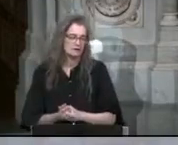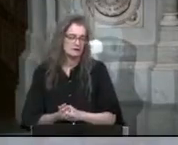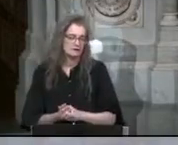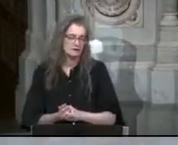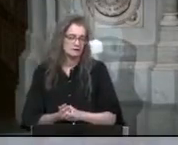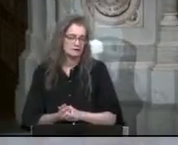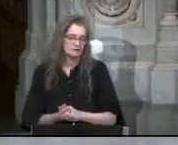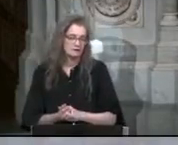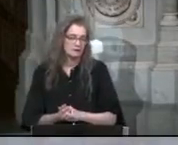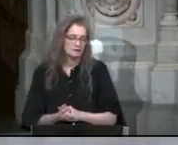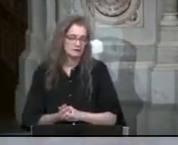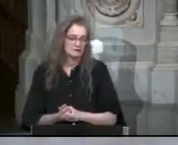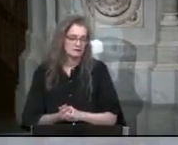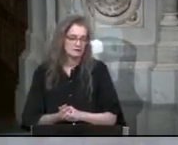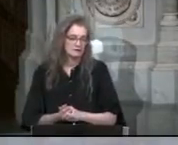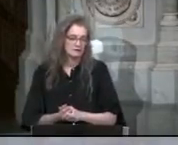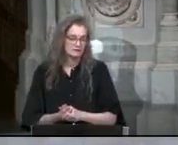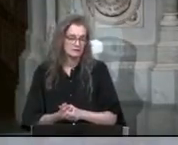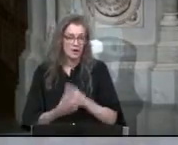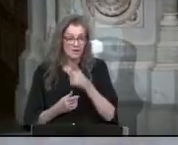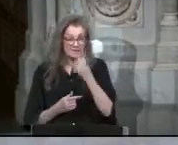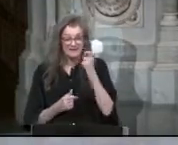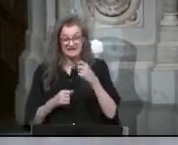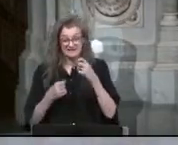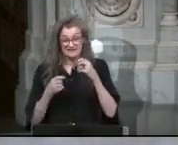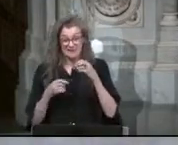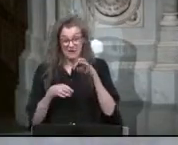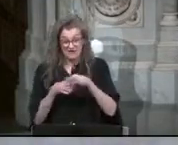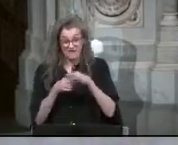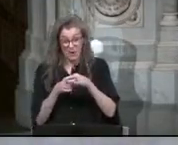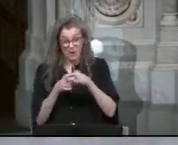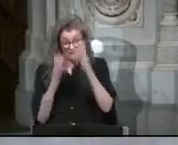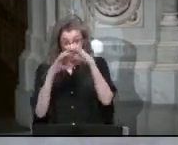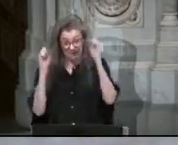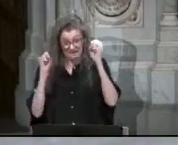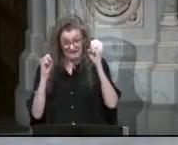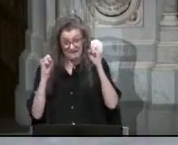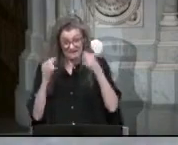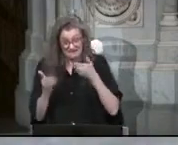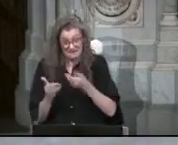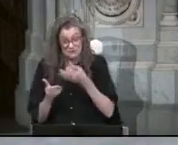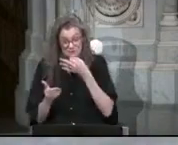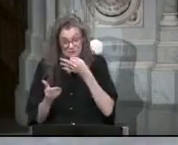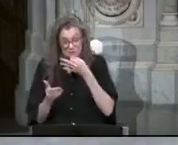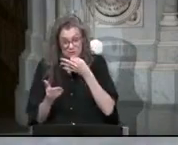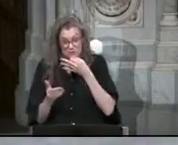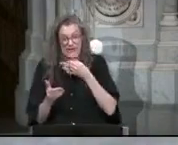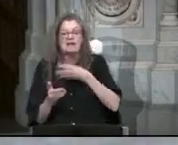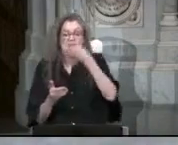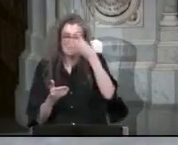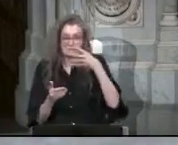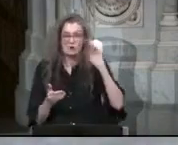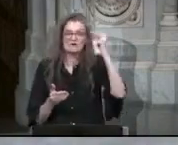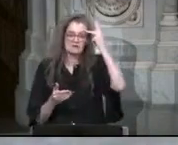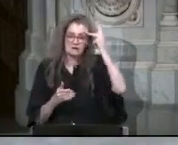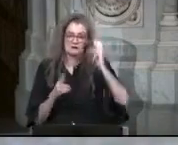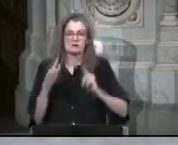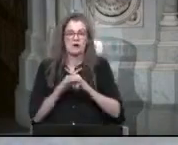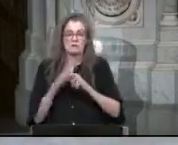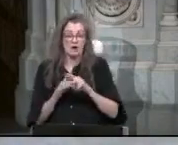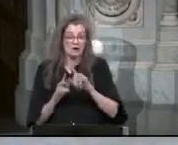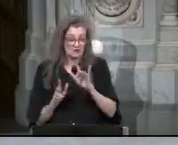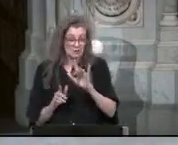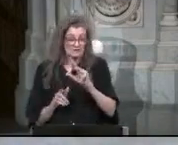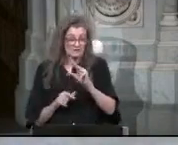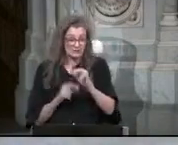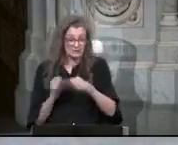Because of the presidential campaign, we have the politics of immigration come through. 25 or 30 years ago, we